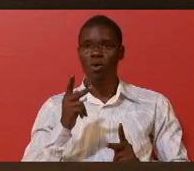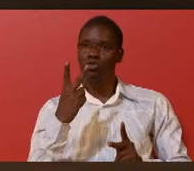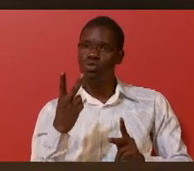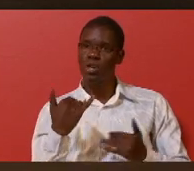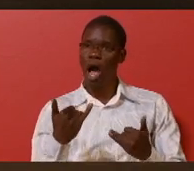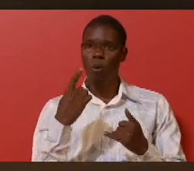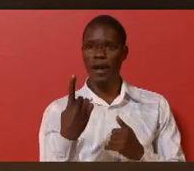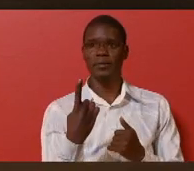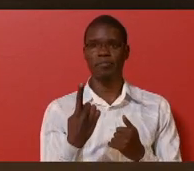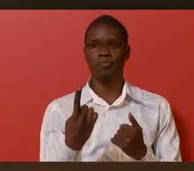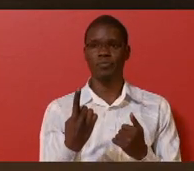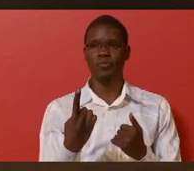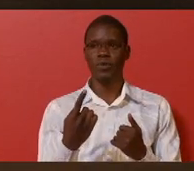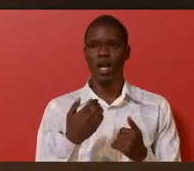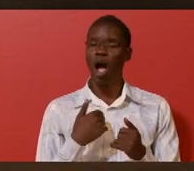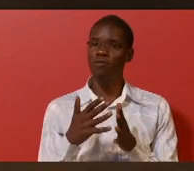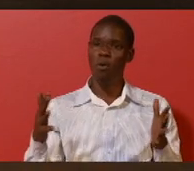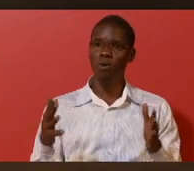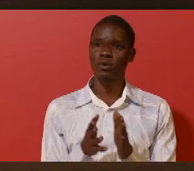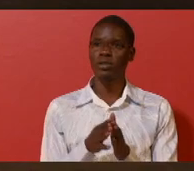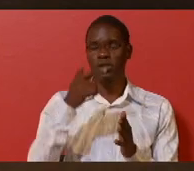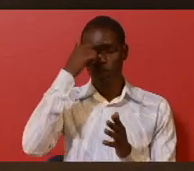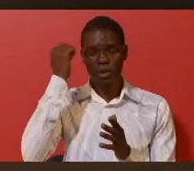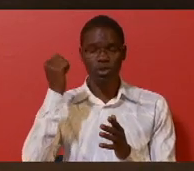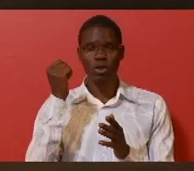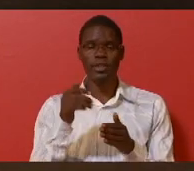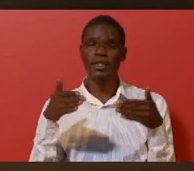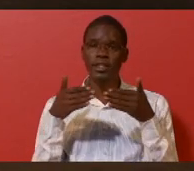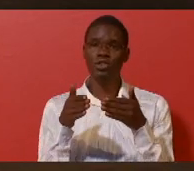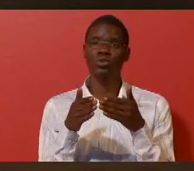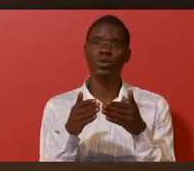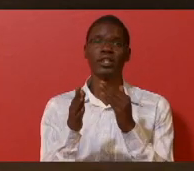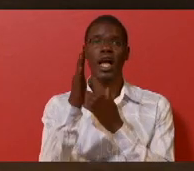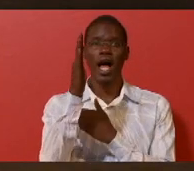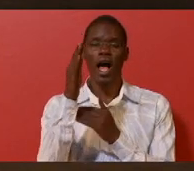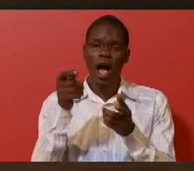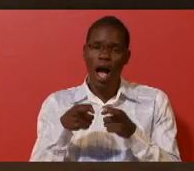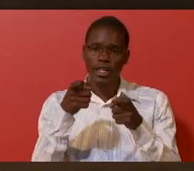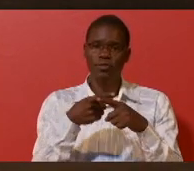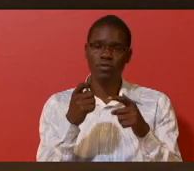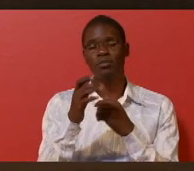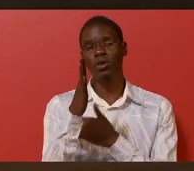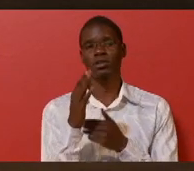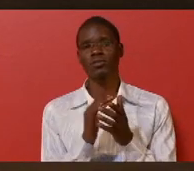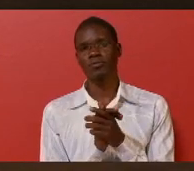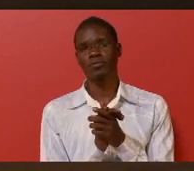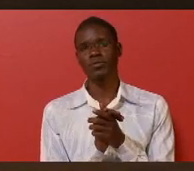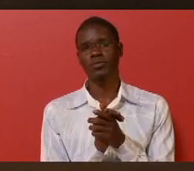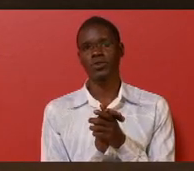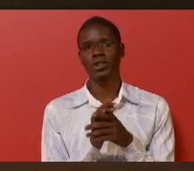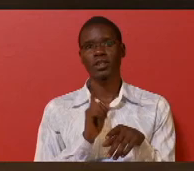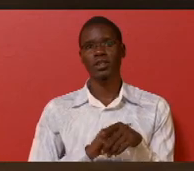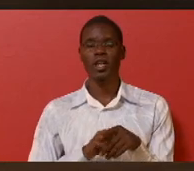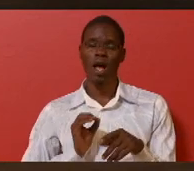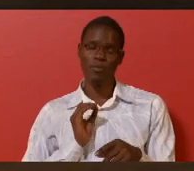God's plan. There is more, because sexuality is a gift from God. When our sexuality